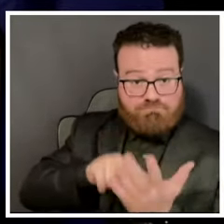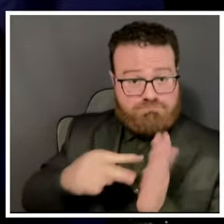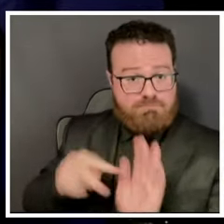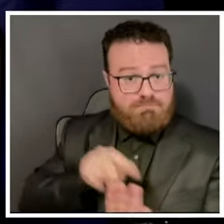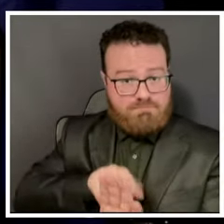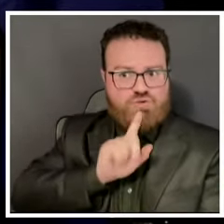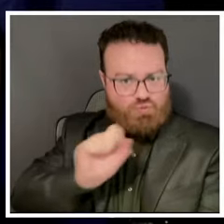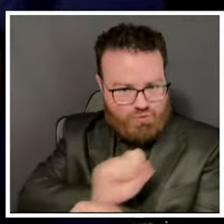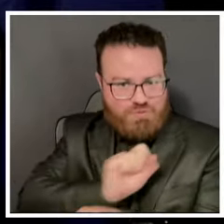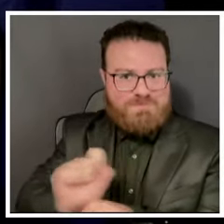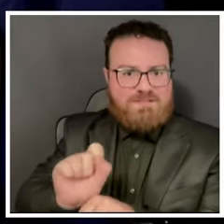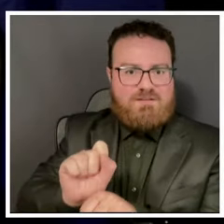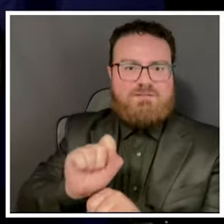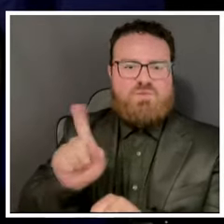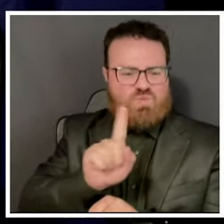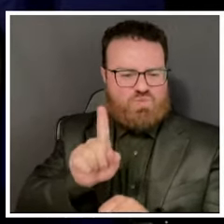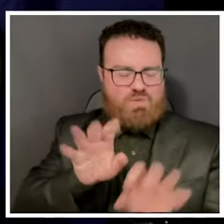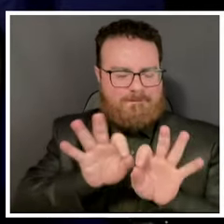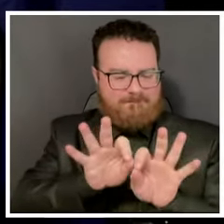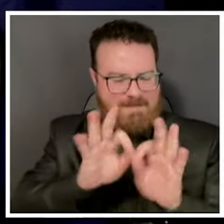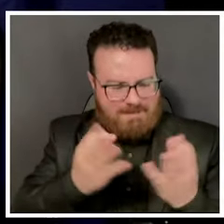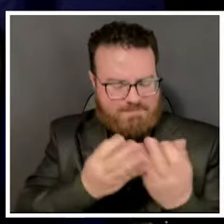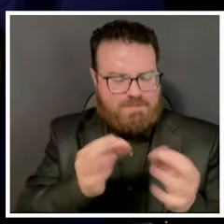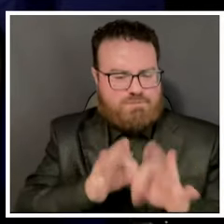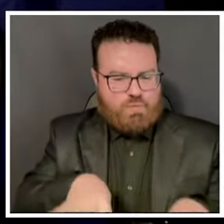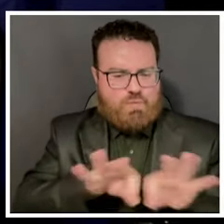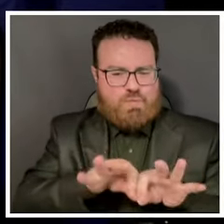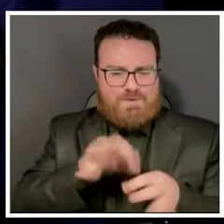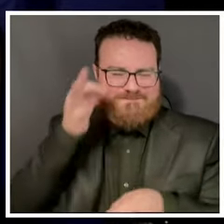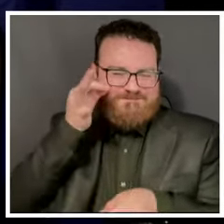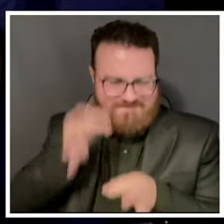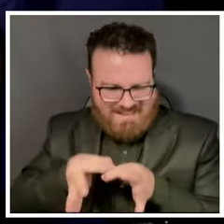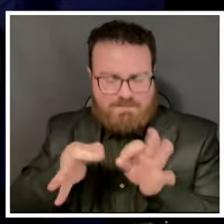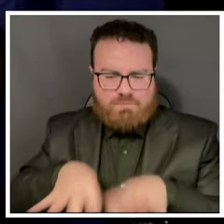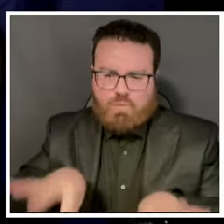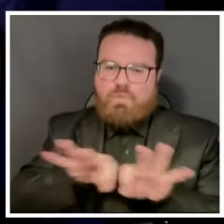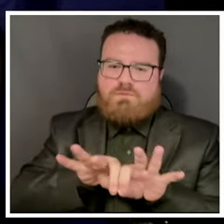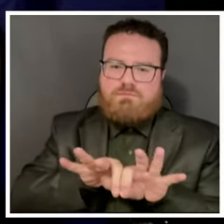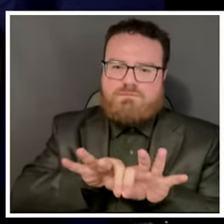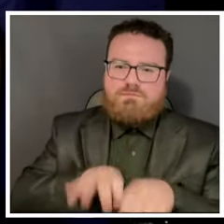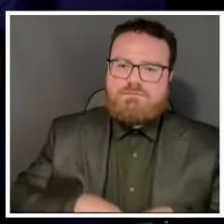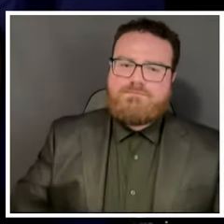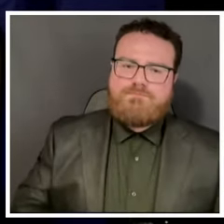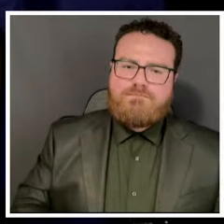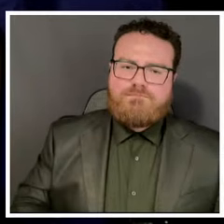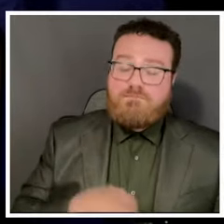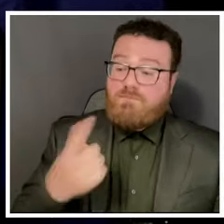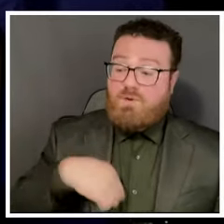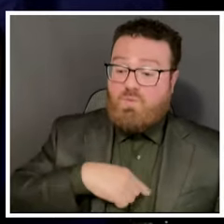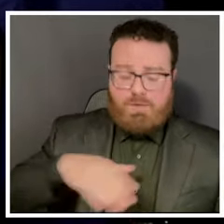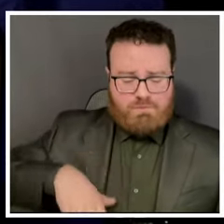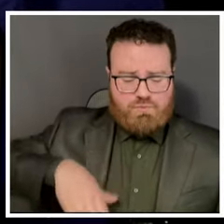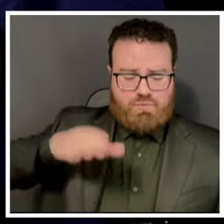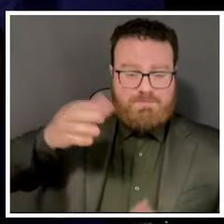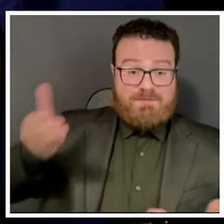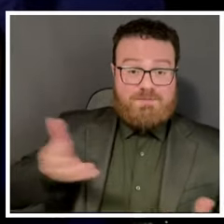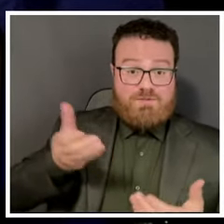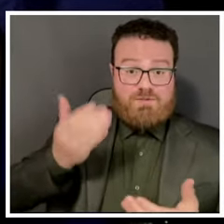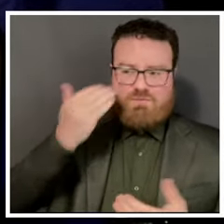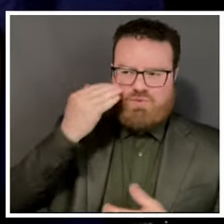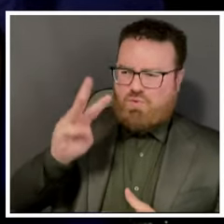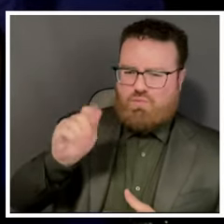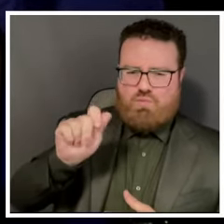matters. Where family is everything. Where we grew up, knowing in our homes that Wall Street didn't build this